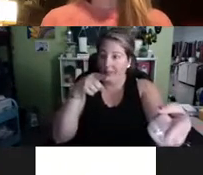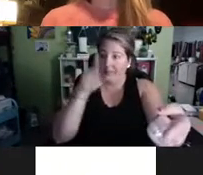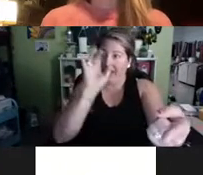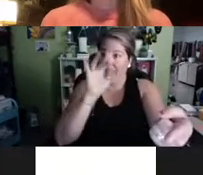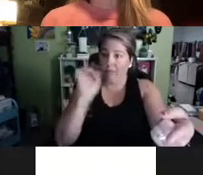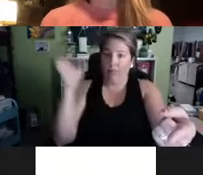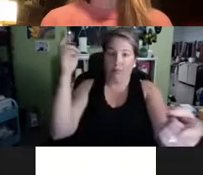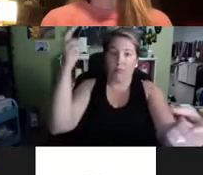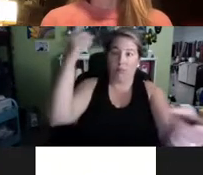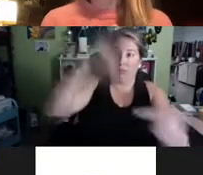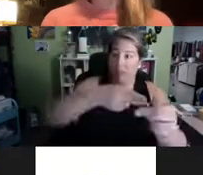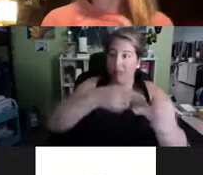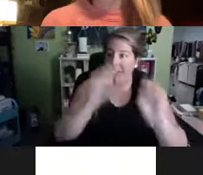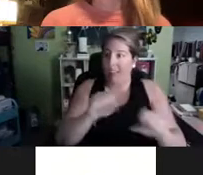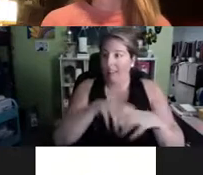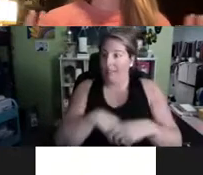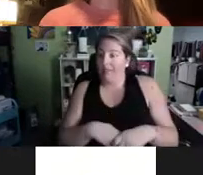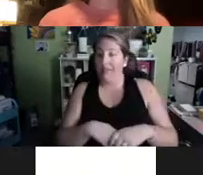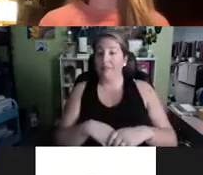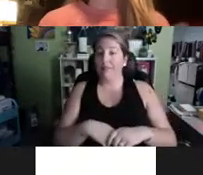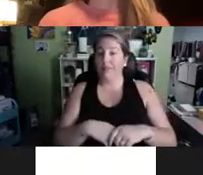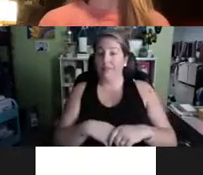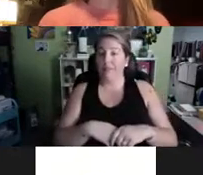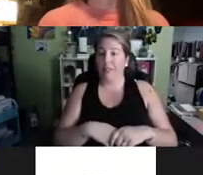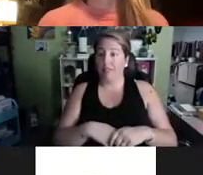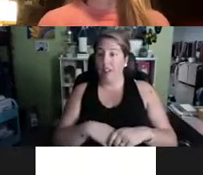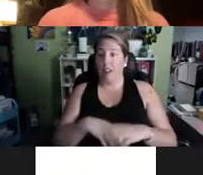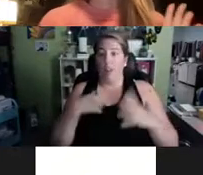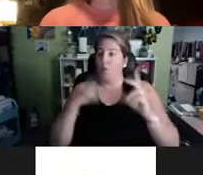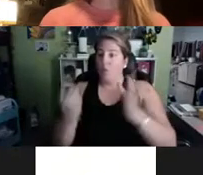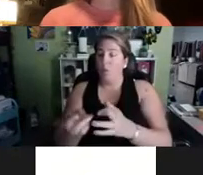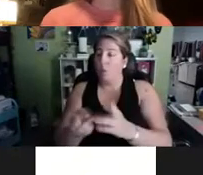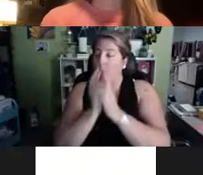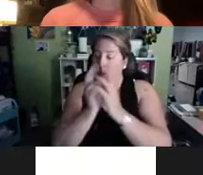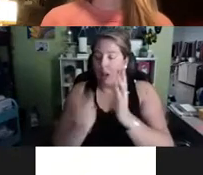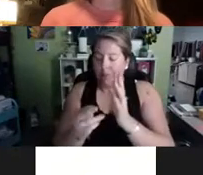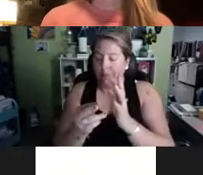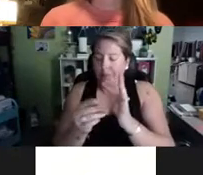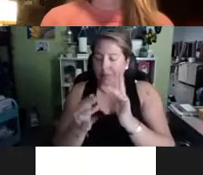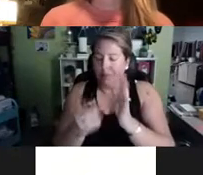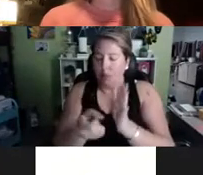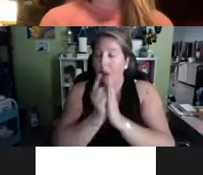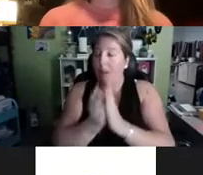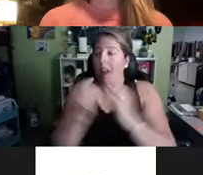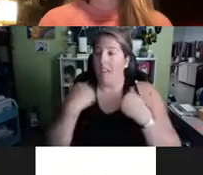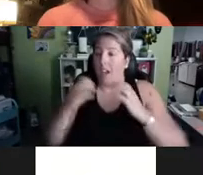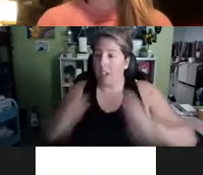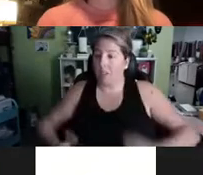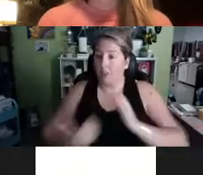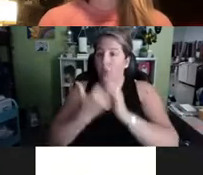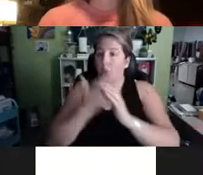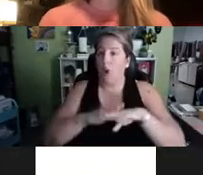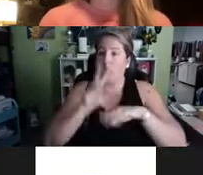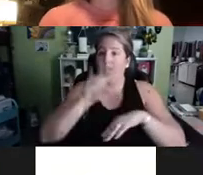group on Facebook, like seamless. And I think that's what gets me so excited, is that this